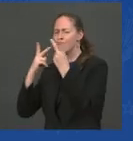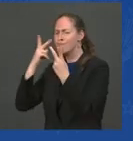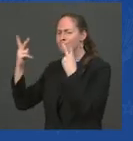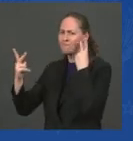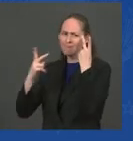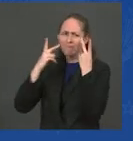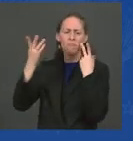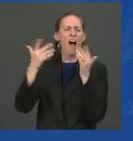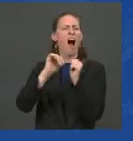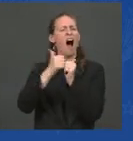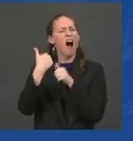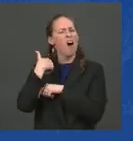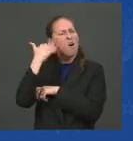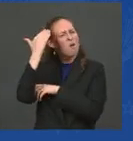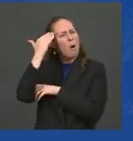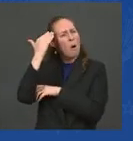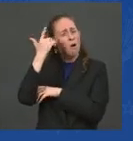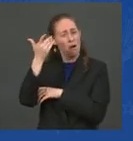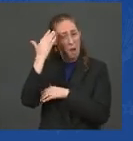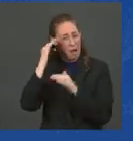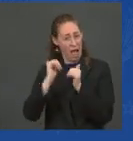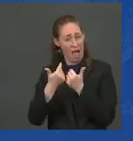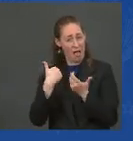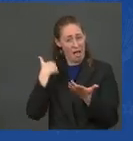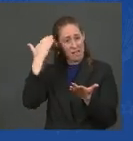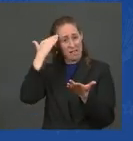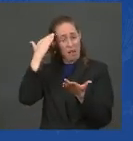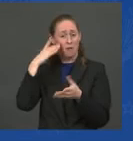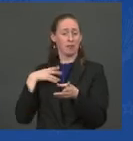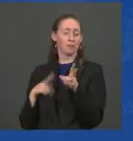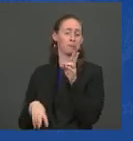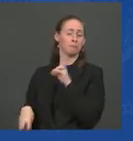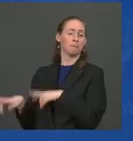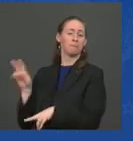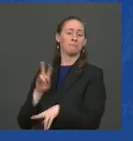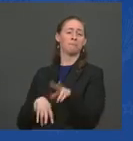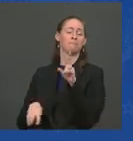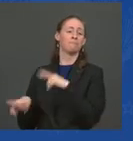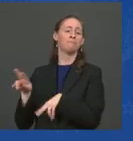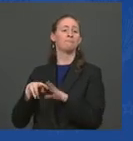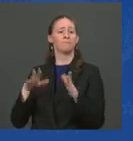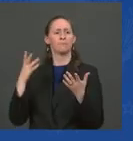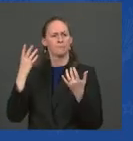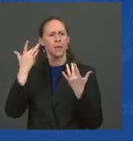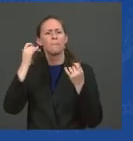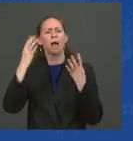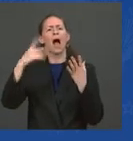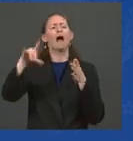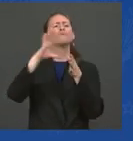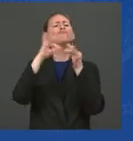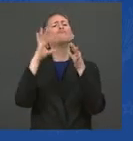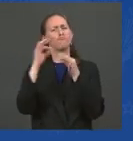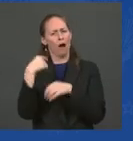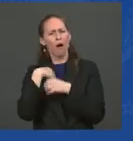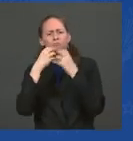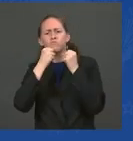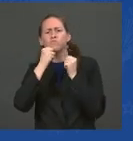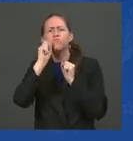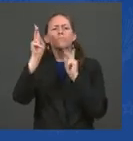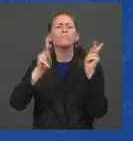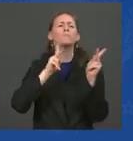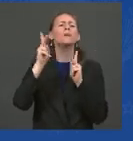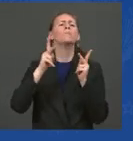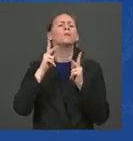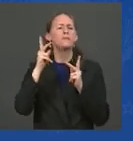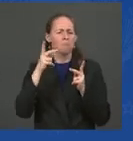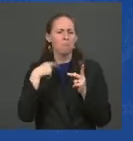Ambassador Kennedy? You know what my measure is? People who tell me they care about people and then disrespect a waitress or a